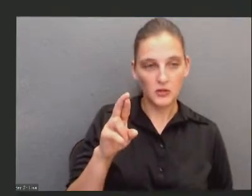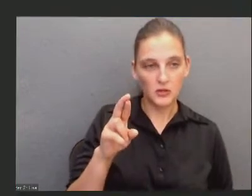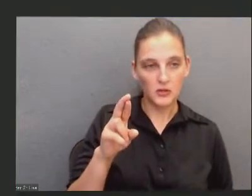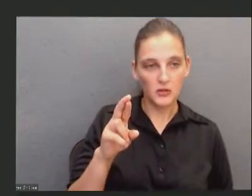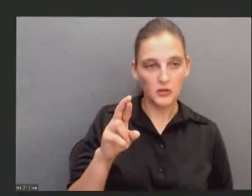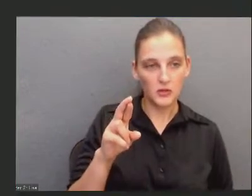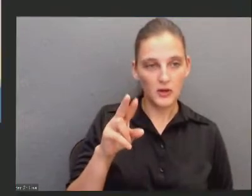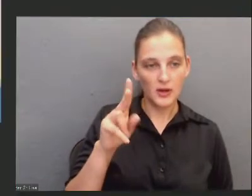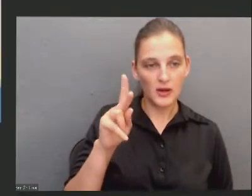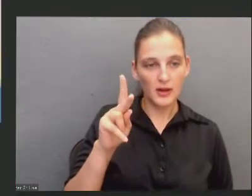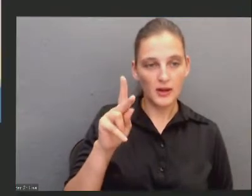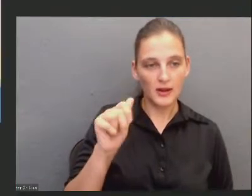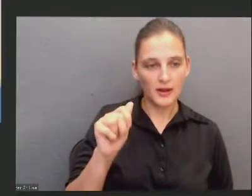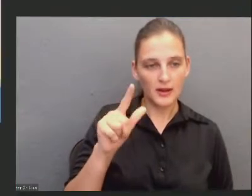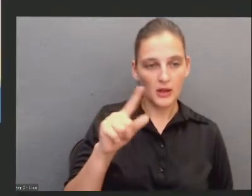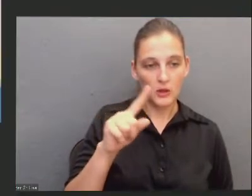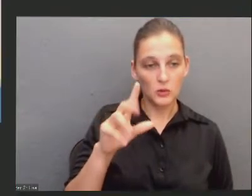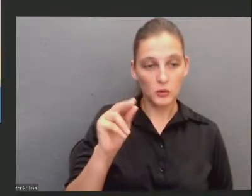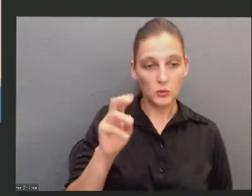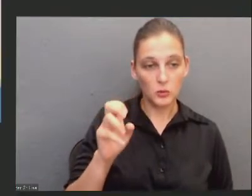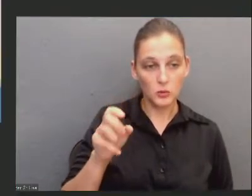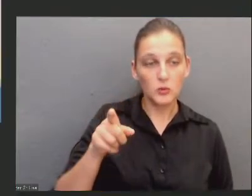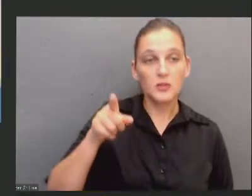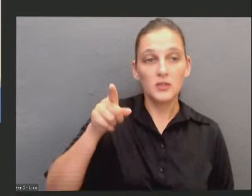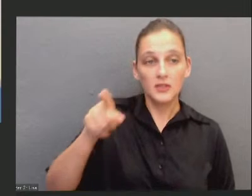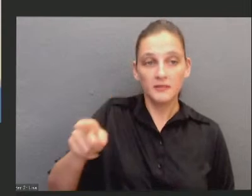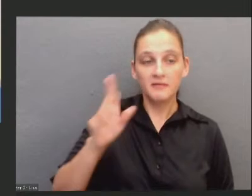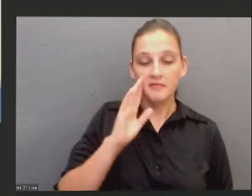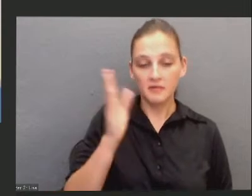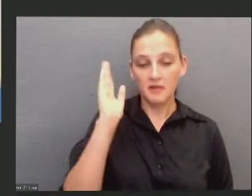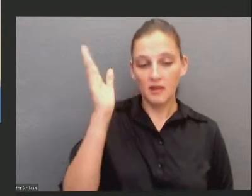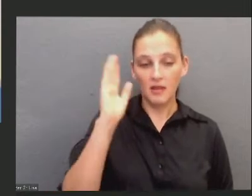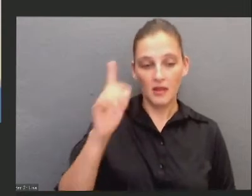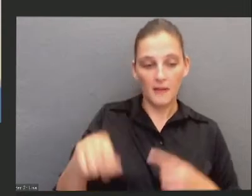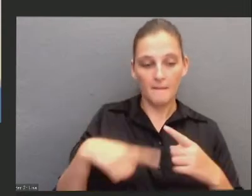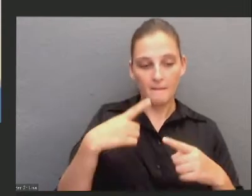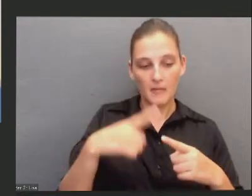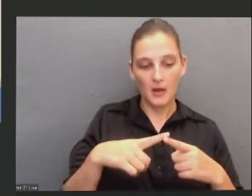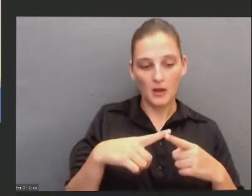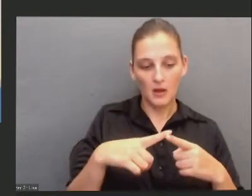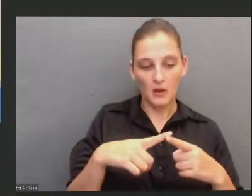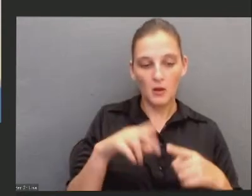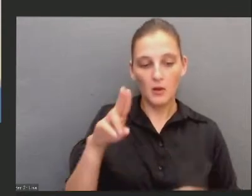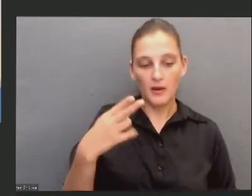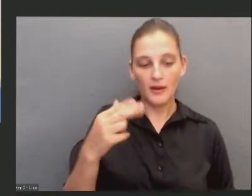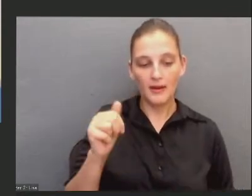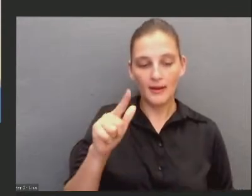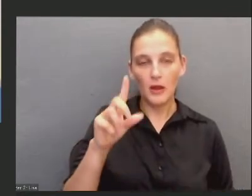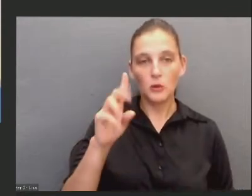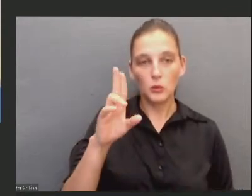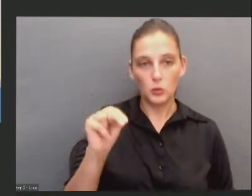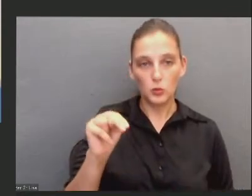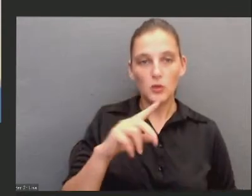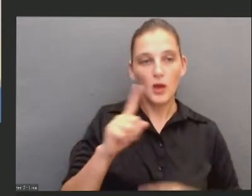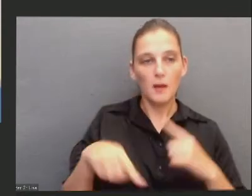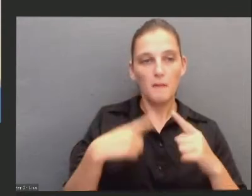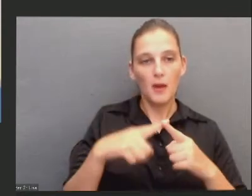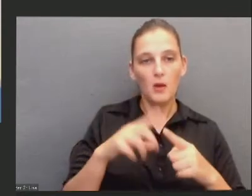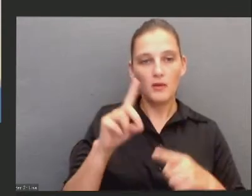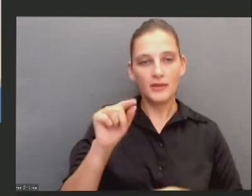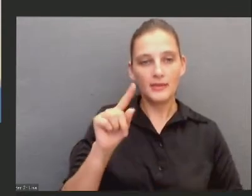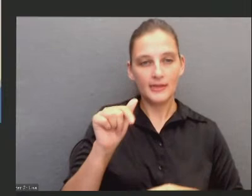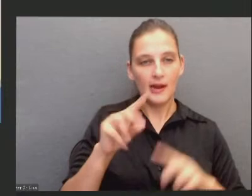Khaldun, who will actually present on the outcome areas relating to the data analytics and